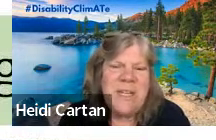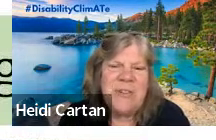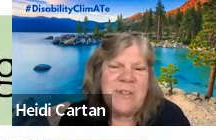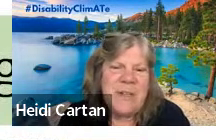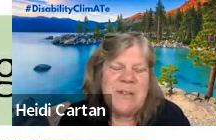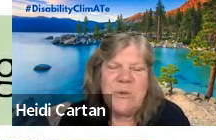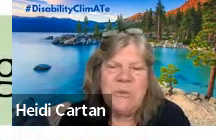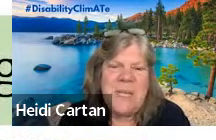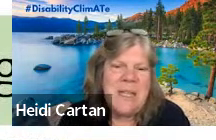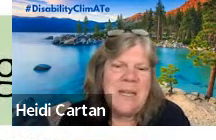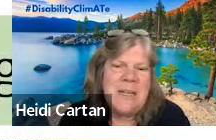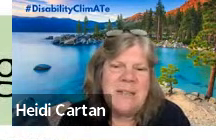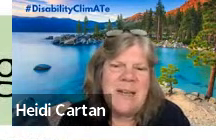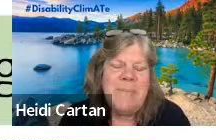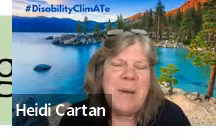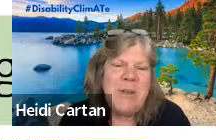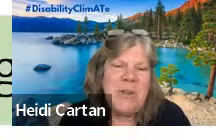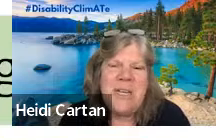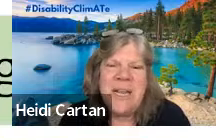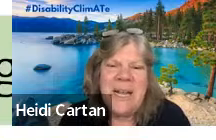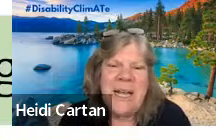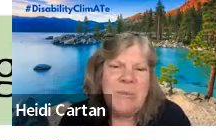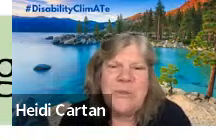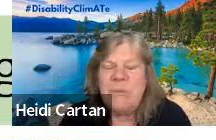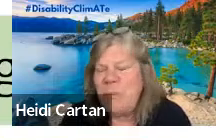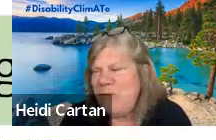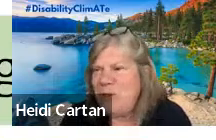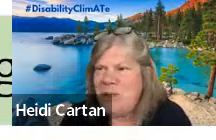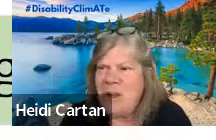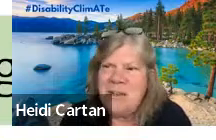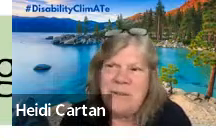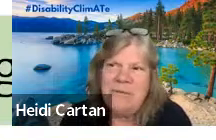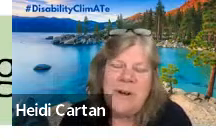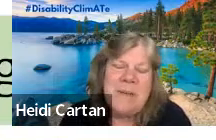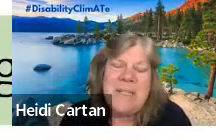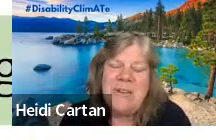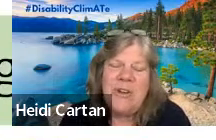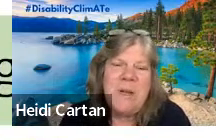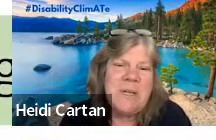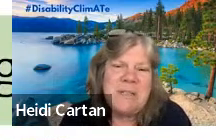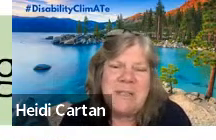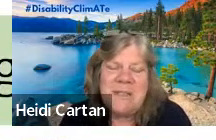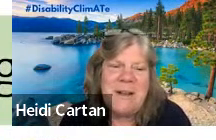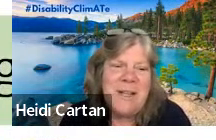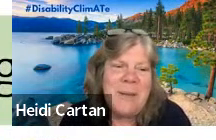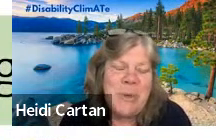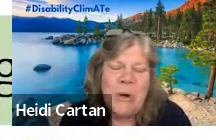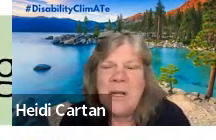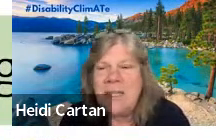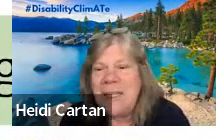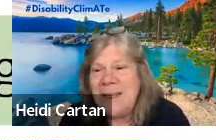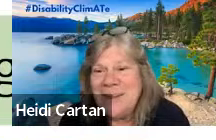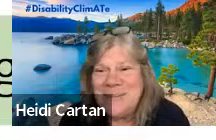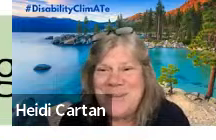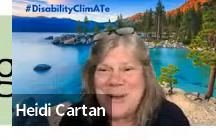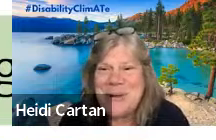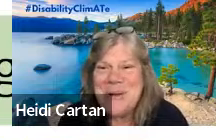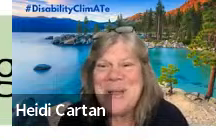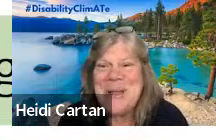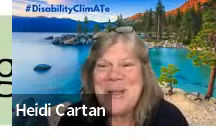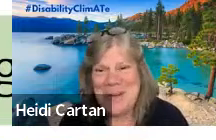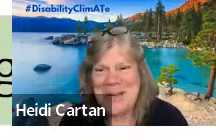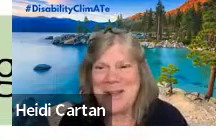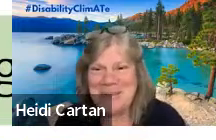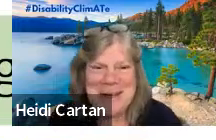own teenage son told me that, Mom, you need to get animals. When we first got to the farm, he said, nobody wants to snuggle up with broccoli.